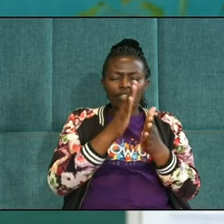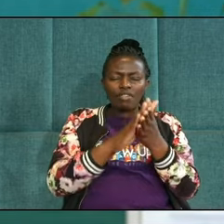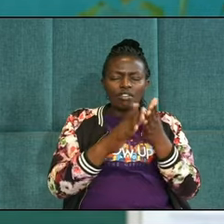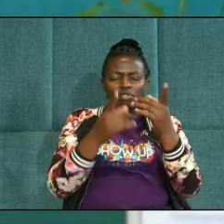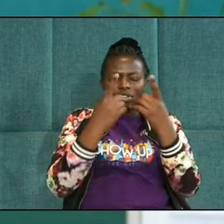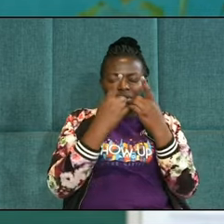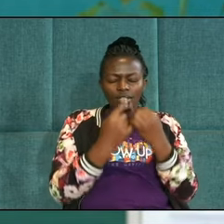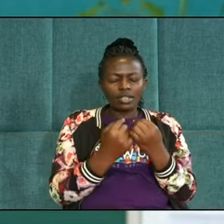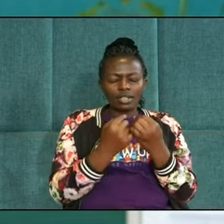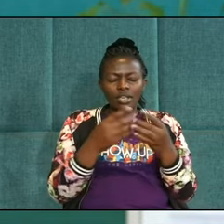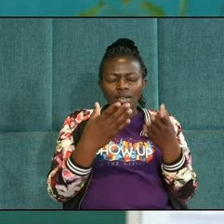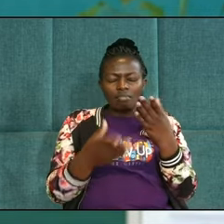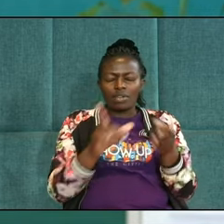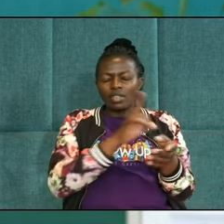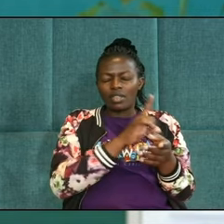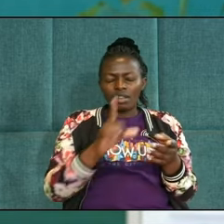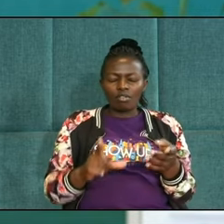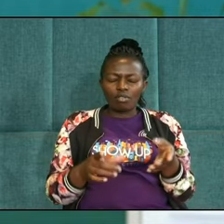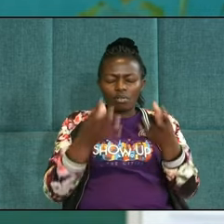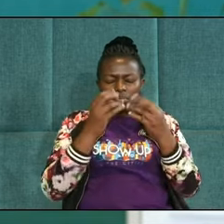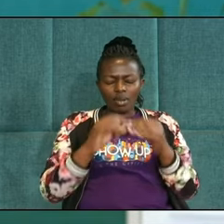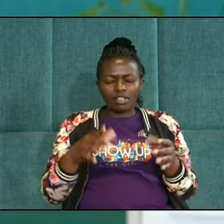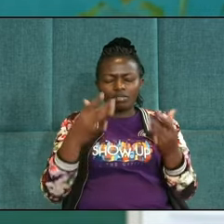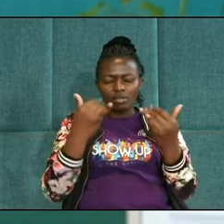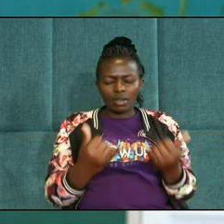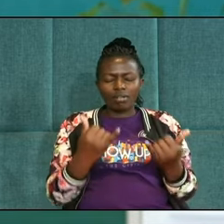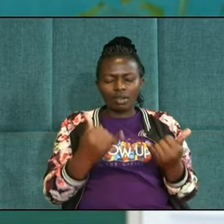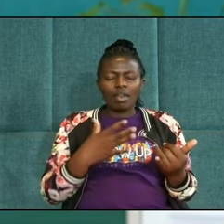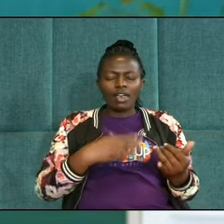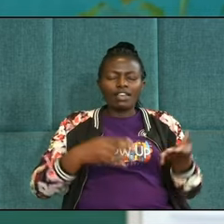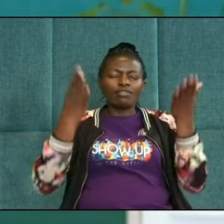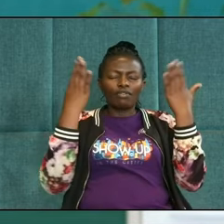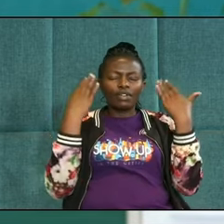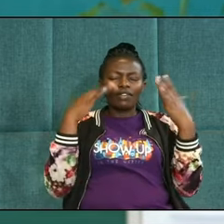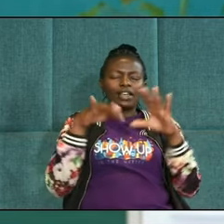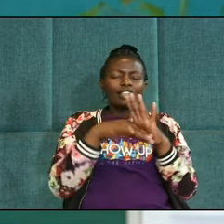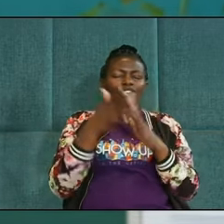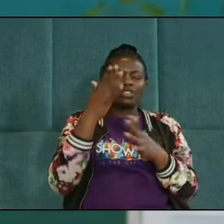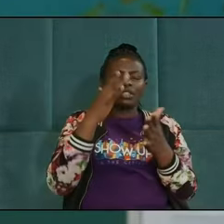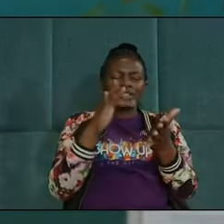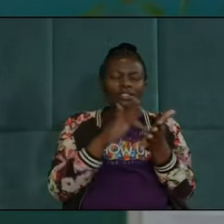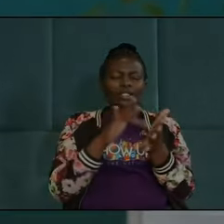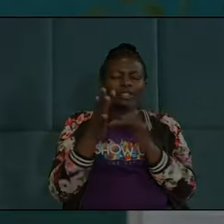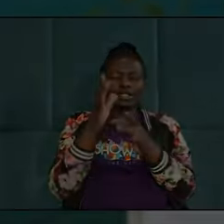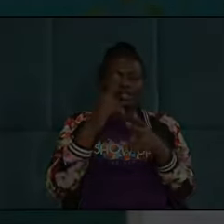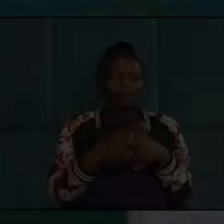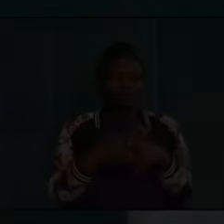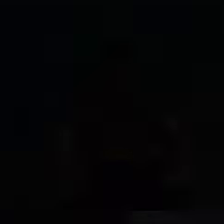May the Lord bless you now and always. In Jesus' name, amen.